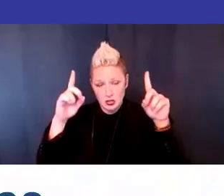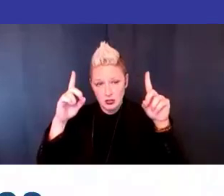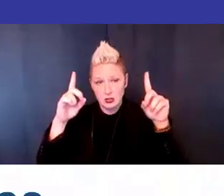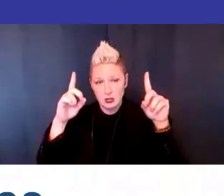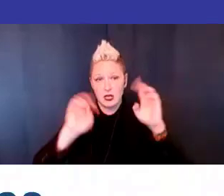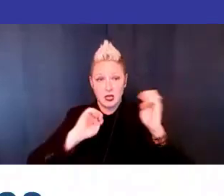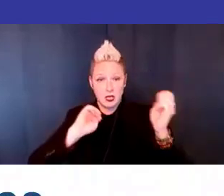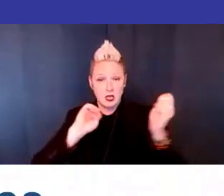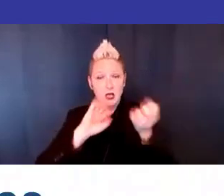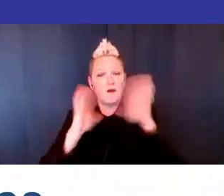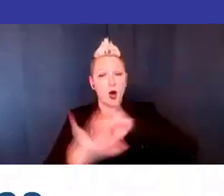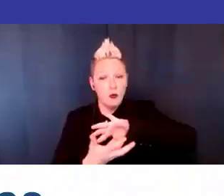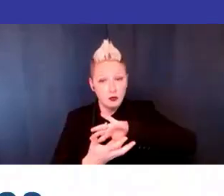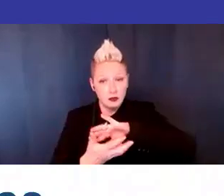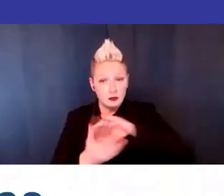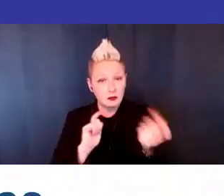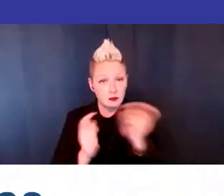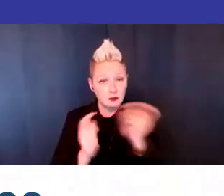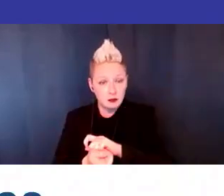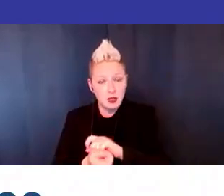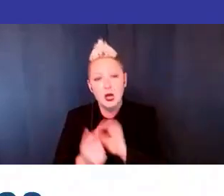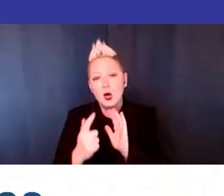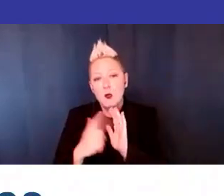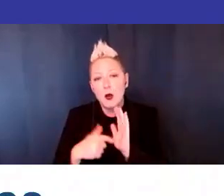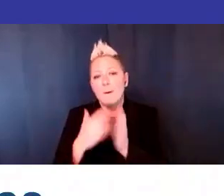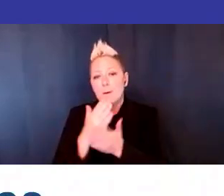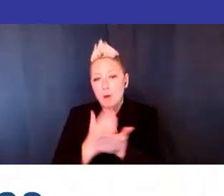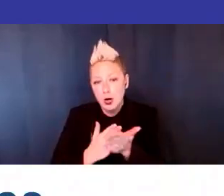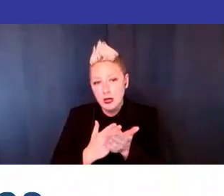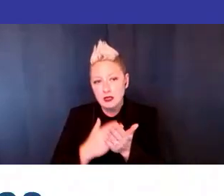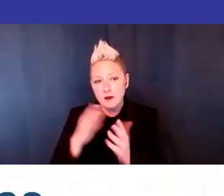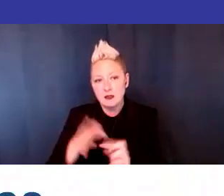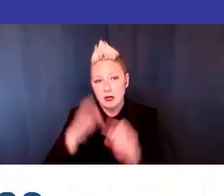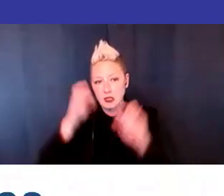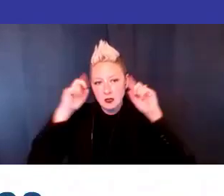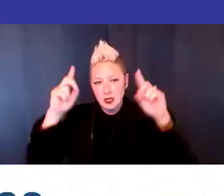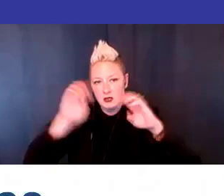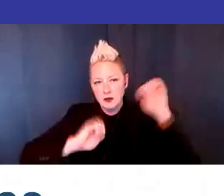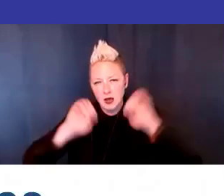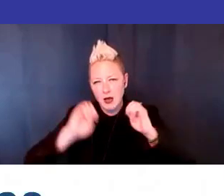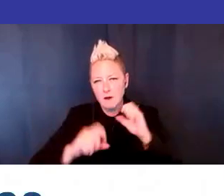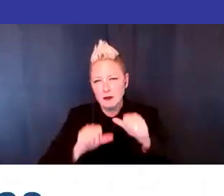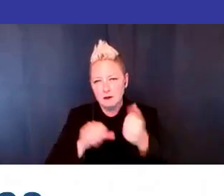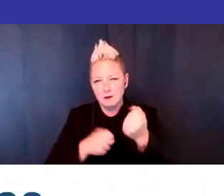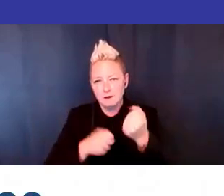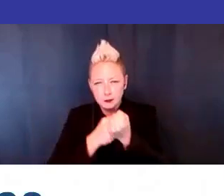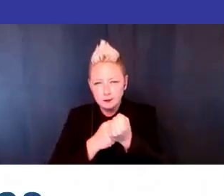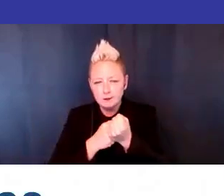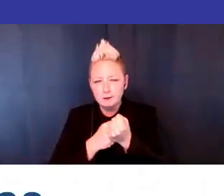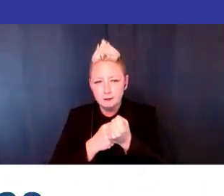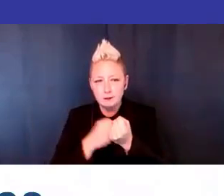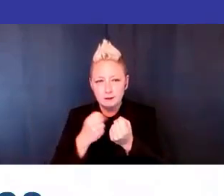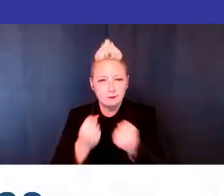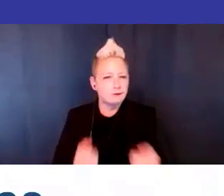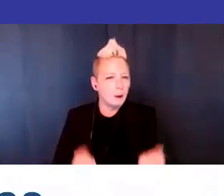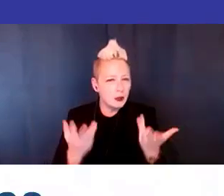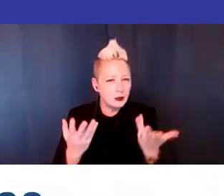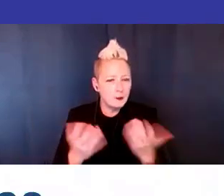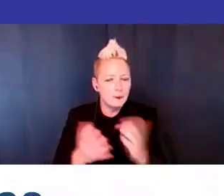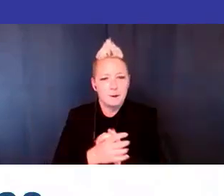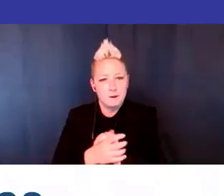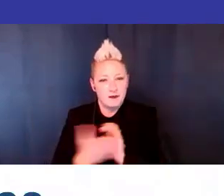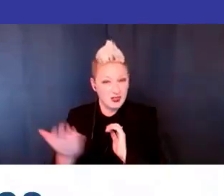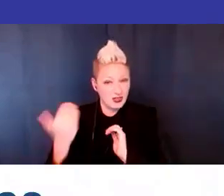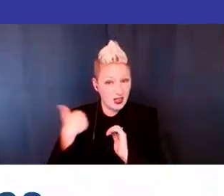evolved? And what aspects of special education evaluation have been further reinforced? There are a lot of great responses in the